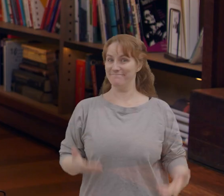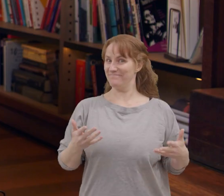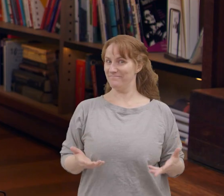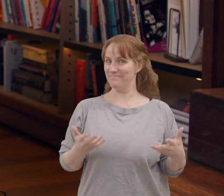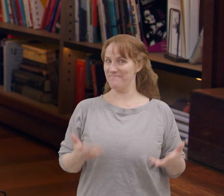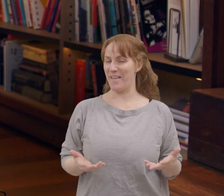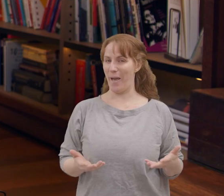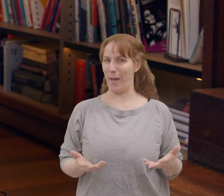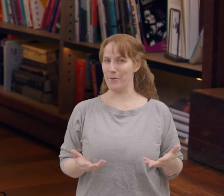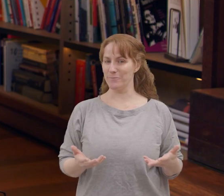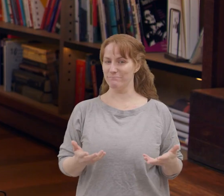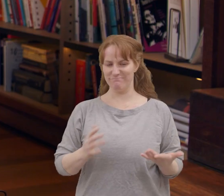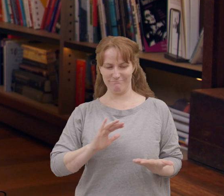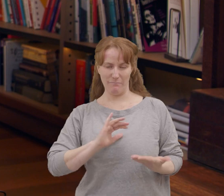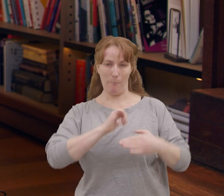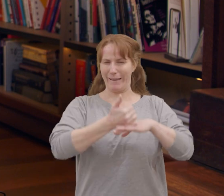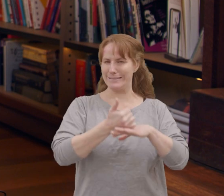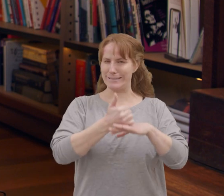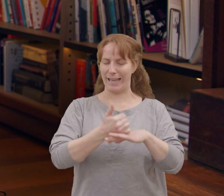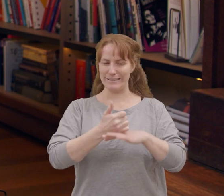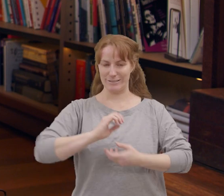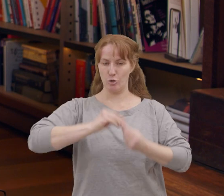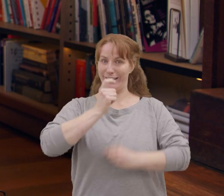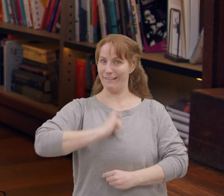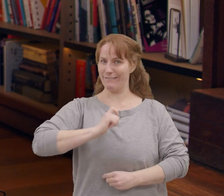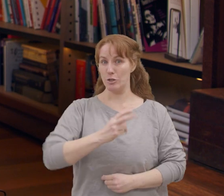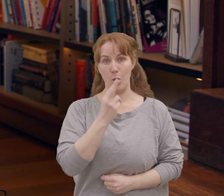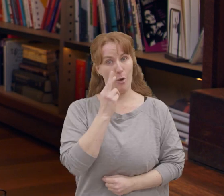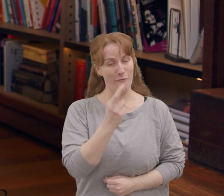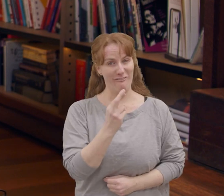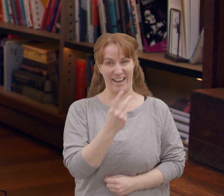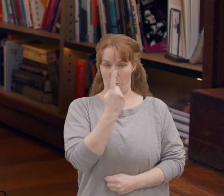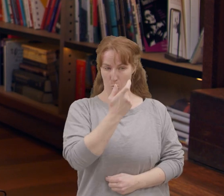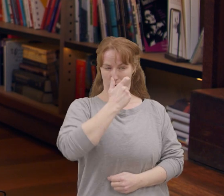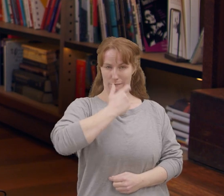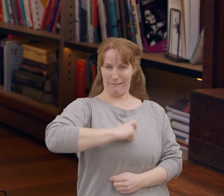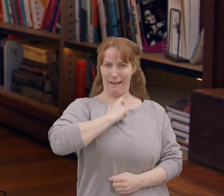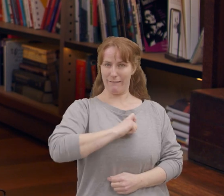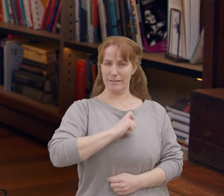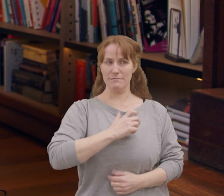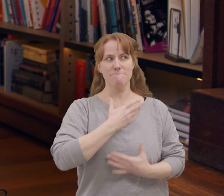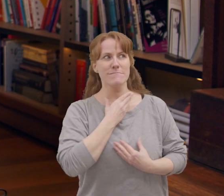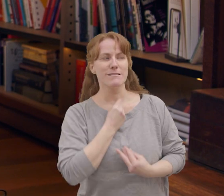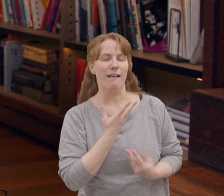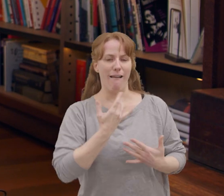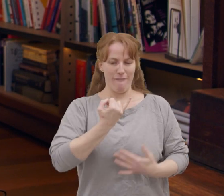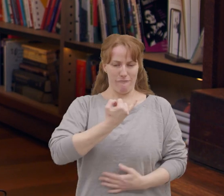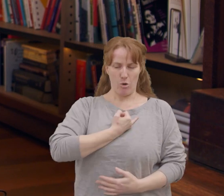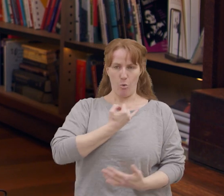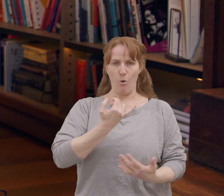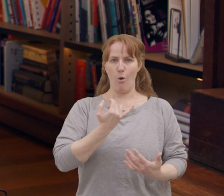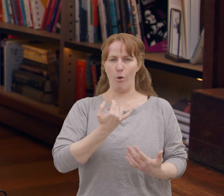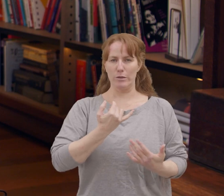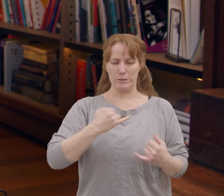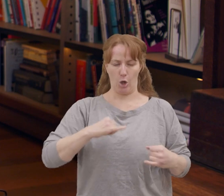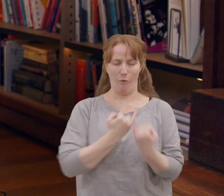So now we've worked on the basis of creating characters. Hopefully now you should have at least one character that has some desires, flaws,